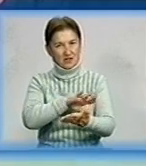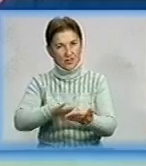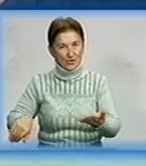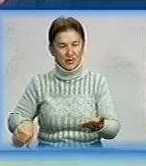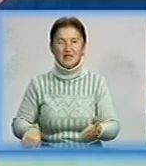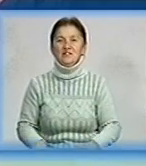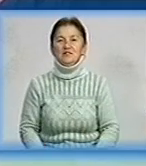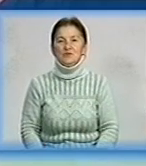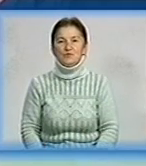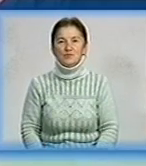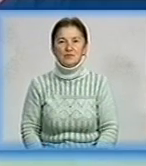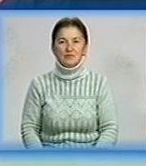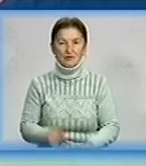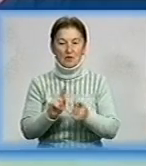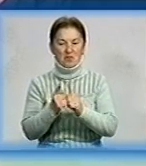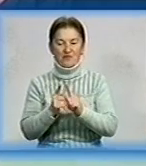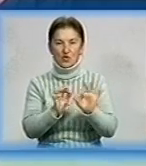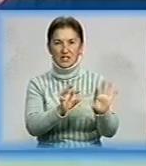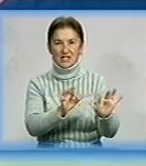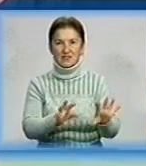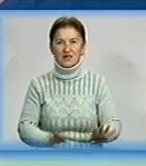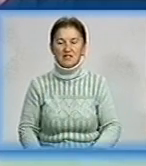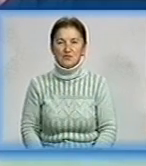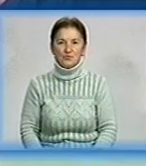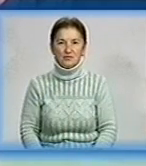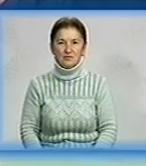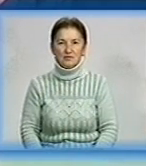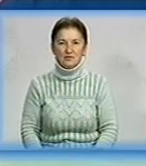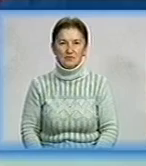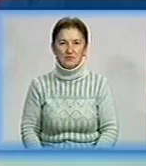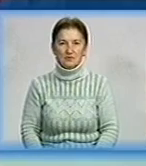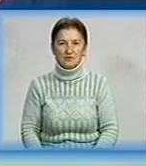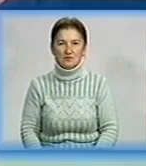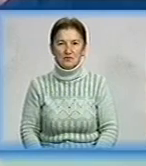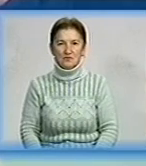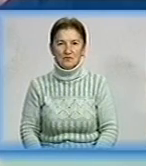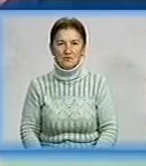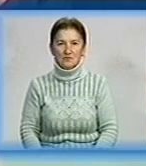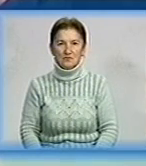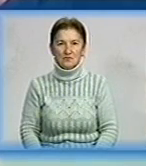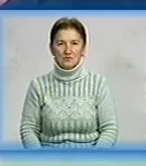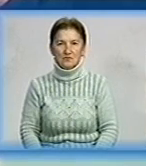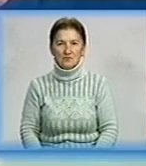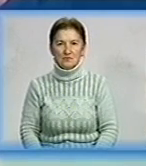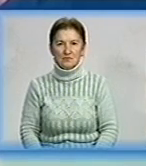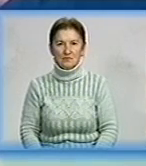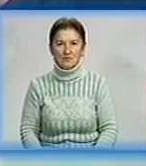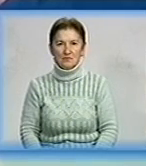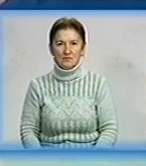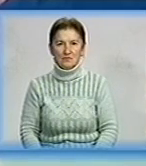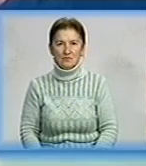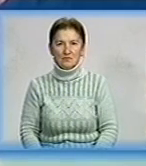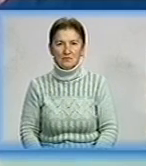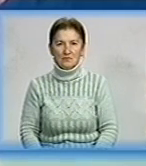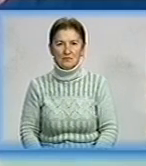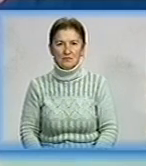experience, and what do you think is needed here, what is not needed, and what do you think is completely out